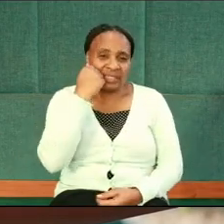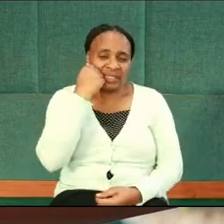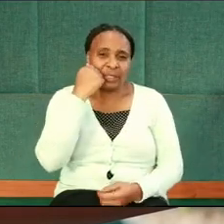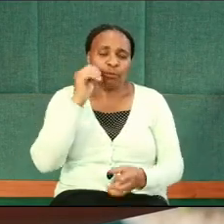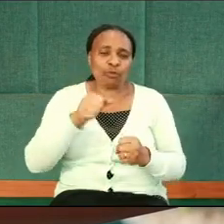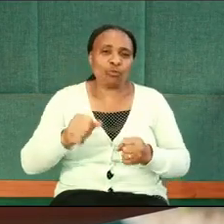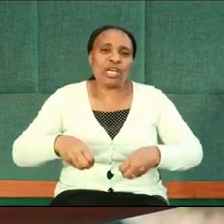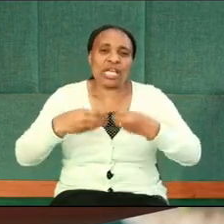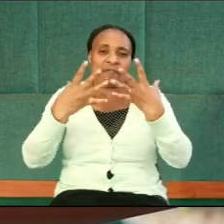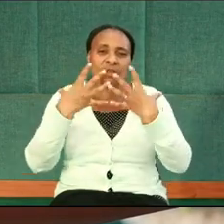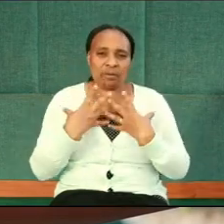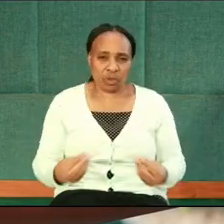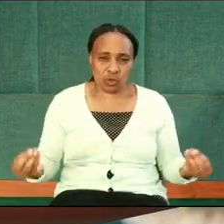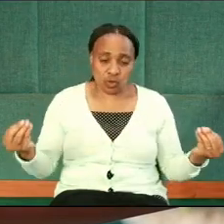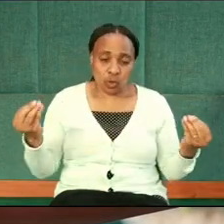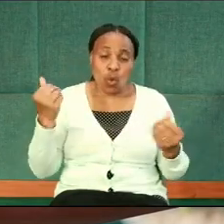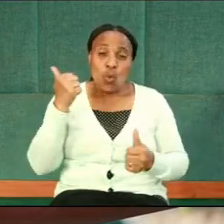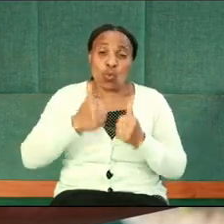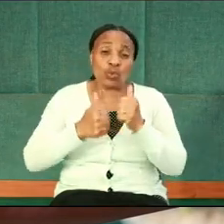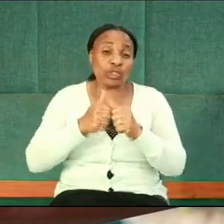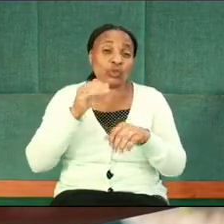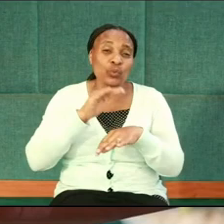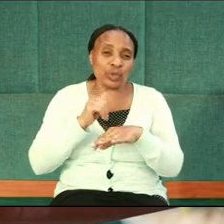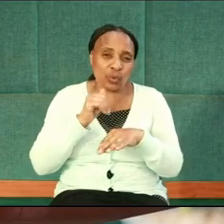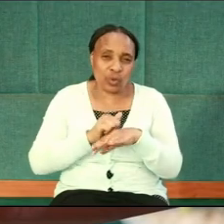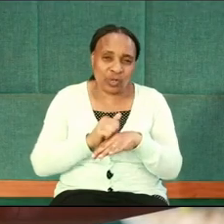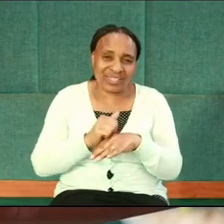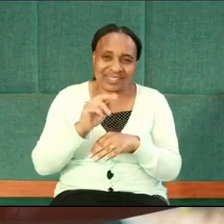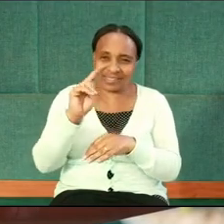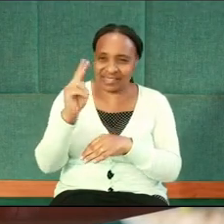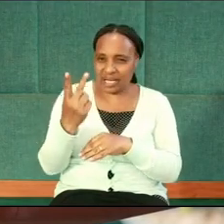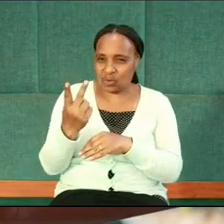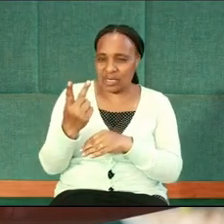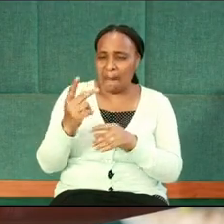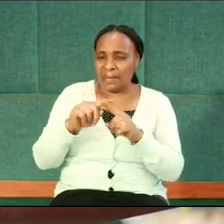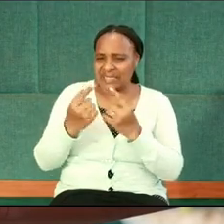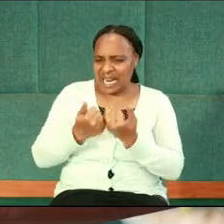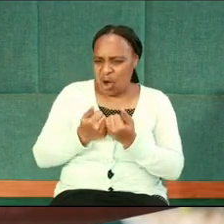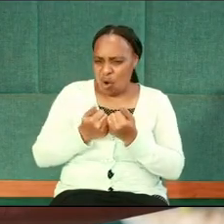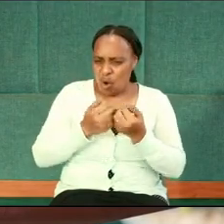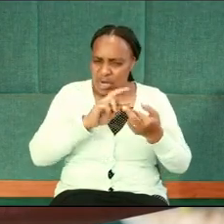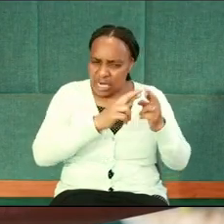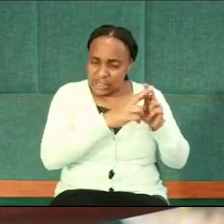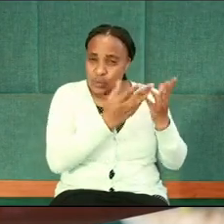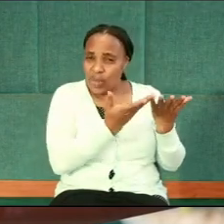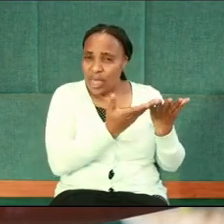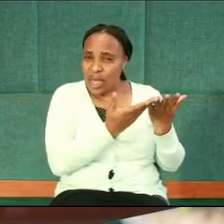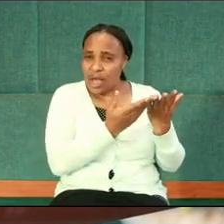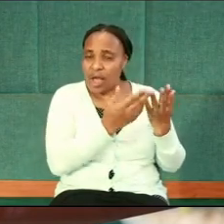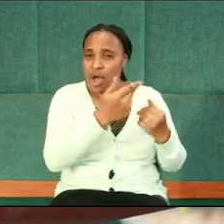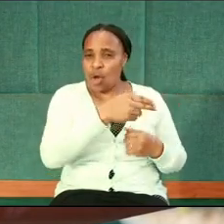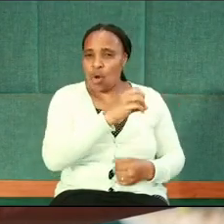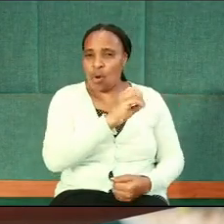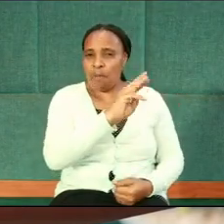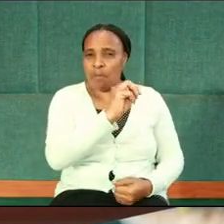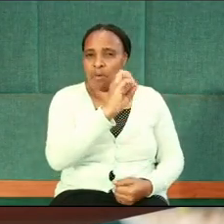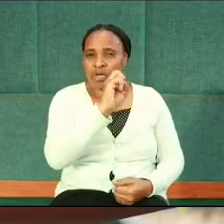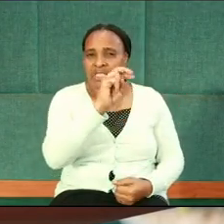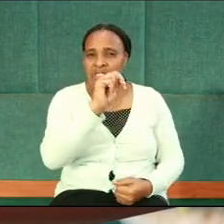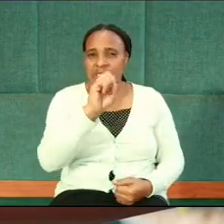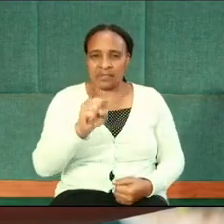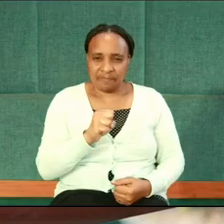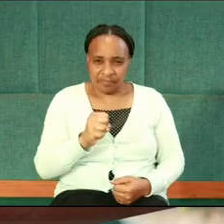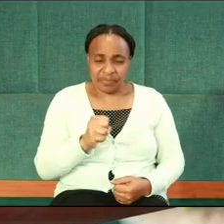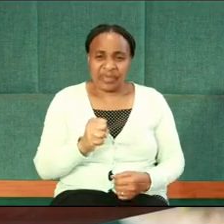And that is now what we call secondly, but now it is related with the hormones. The various glands